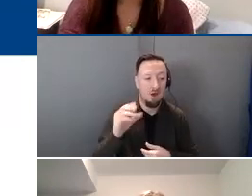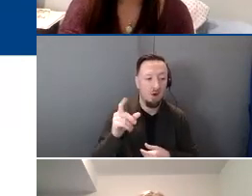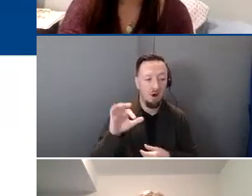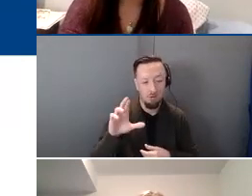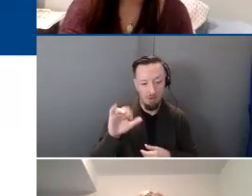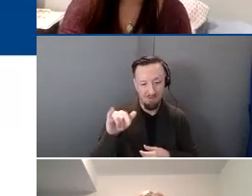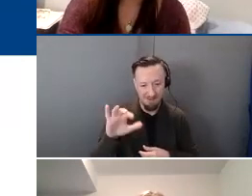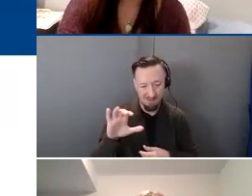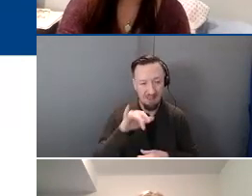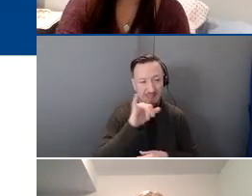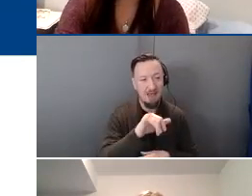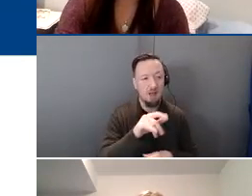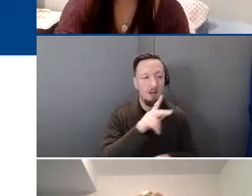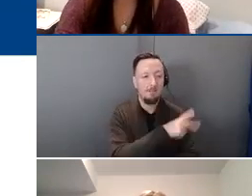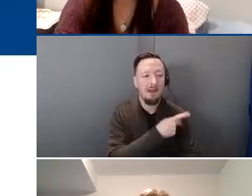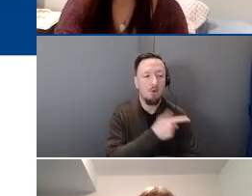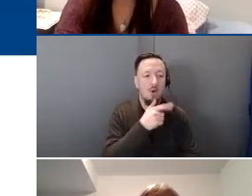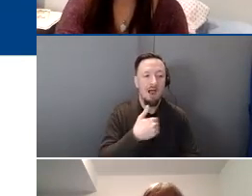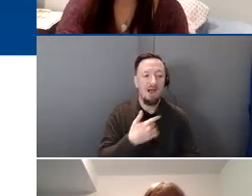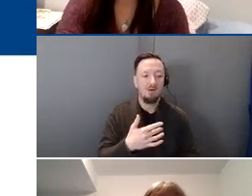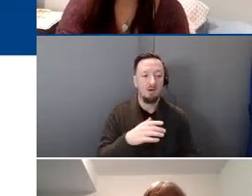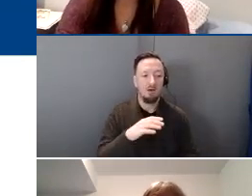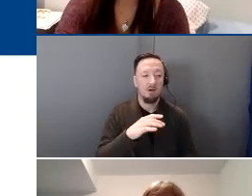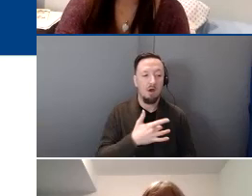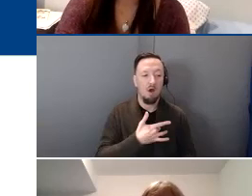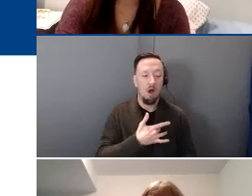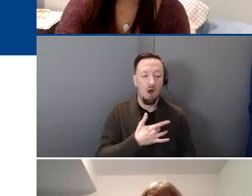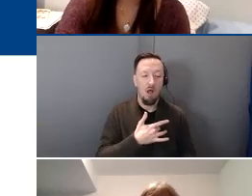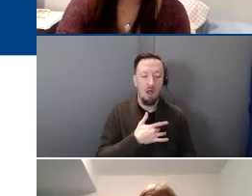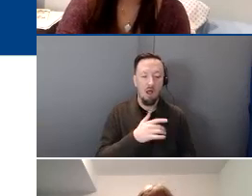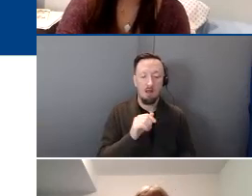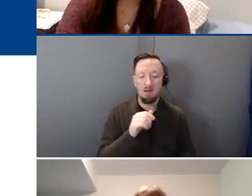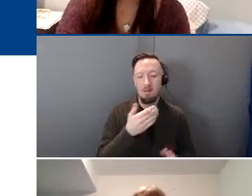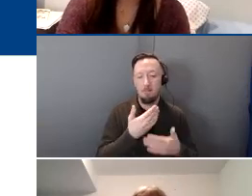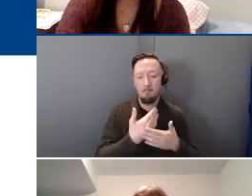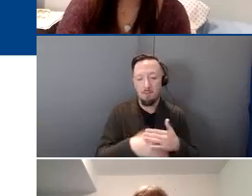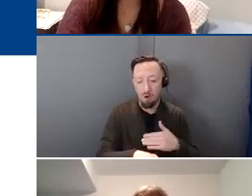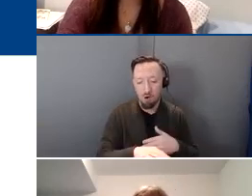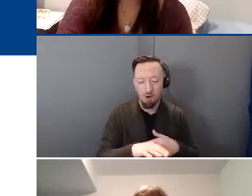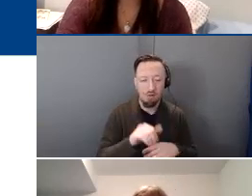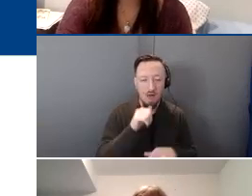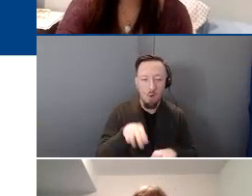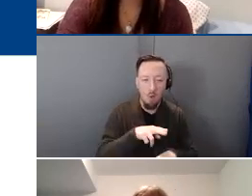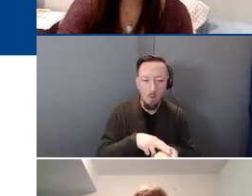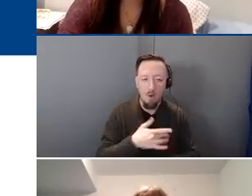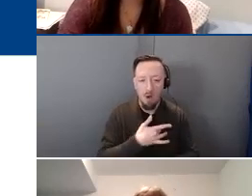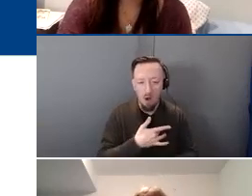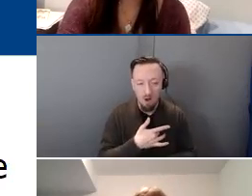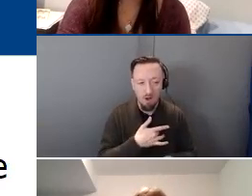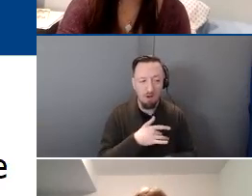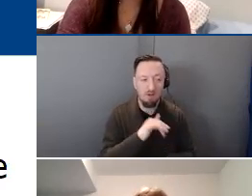to, for patients that have congenital cardiac birth defects anomalies.